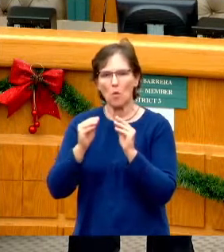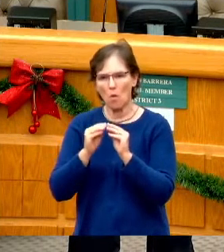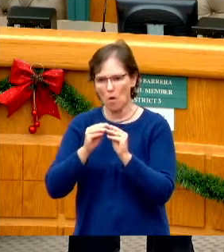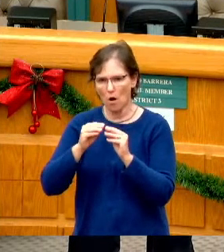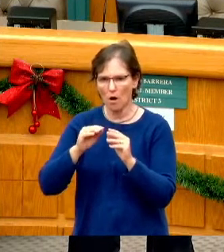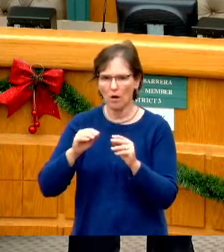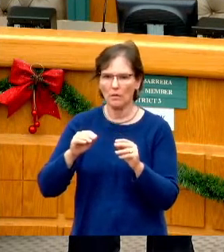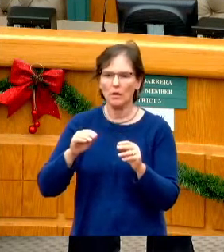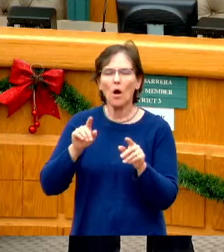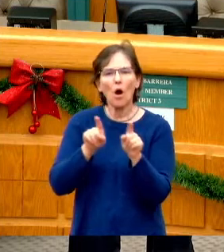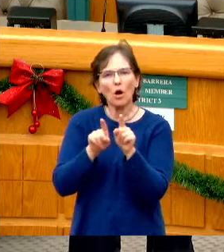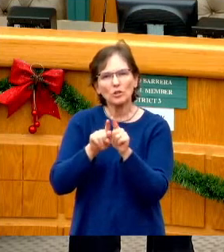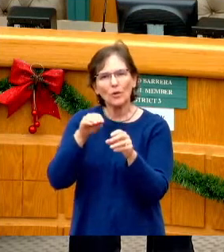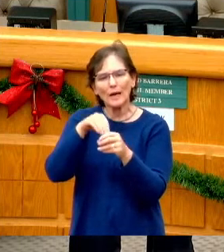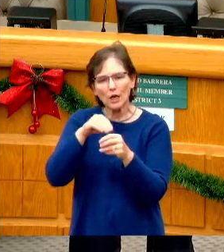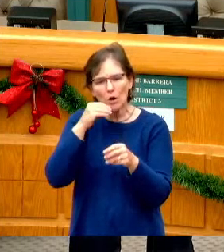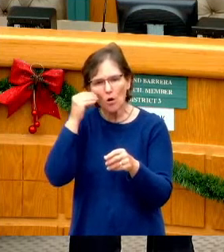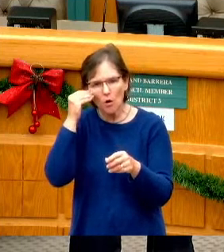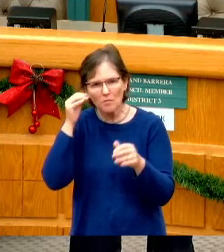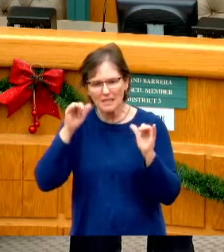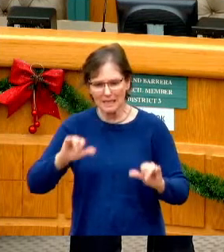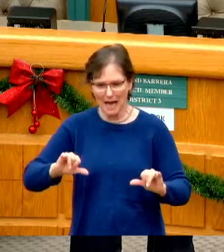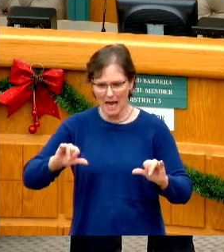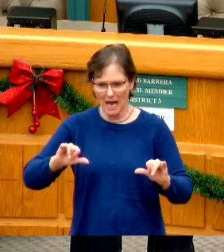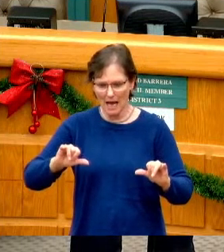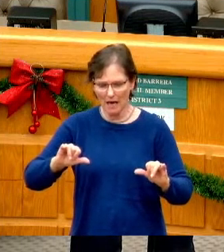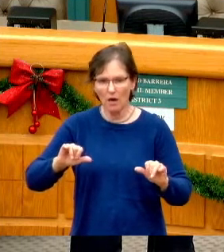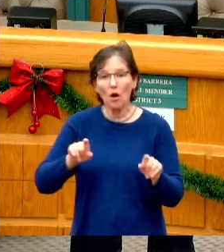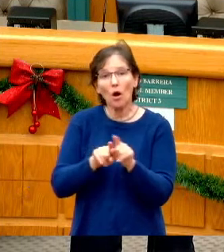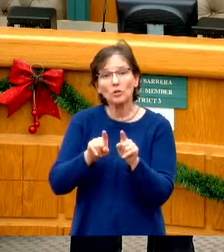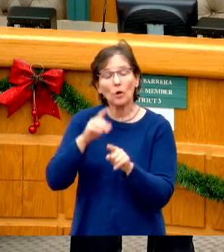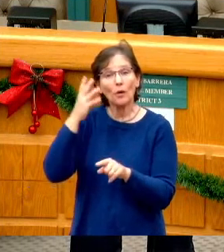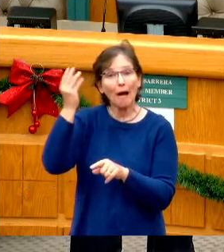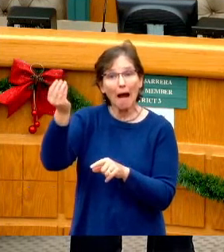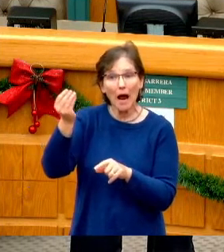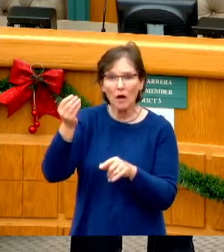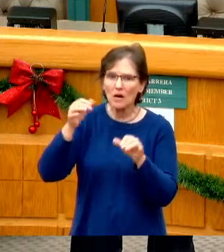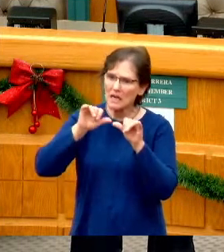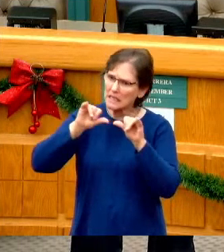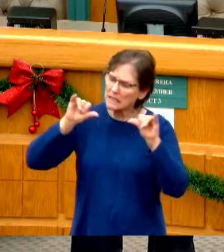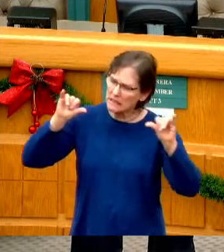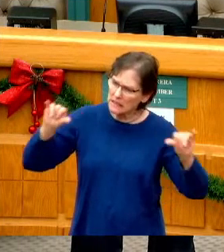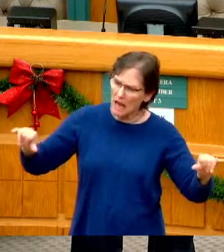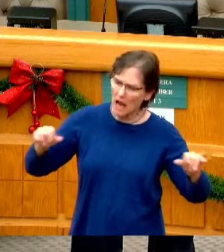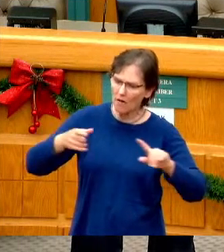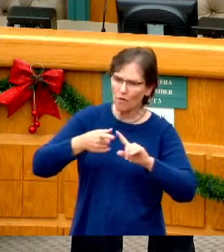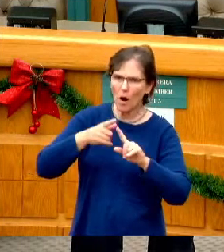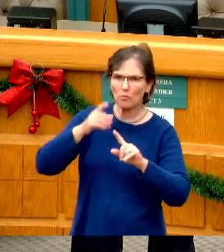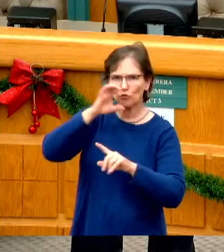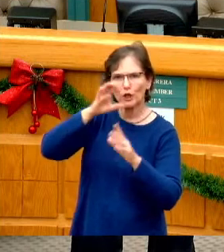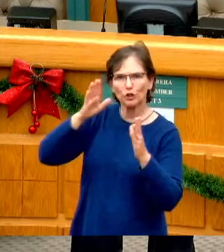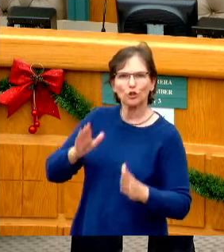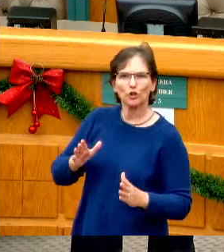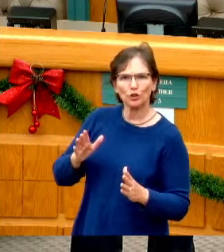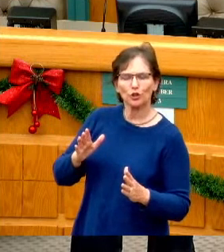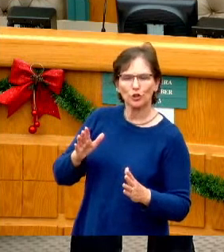as distant as you can from strangers so that you don't pick up COVID-19. I think people forget that,